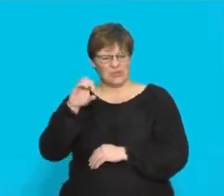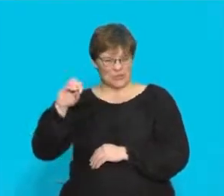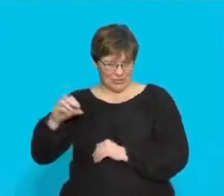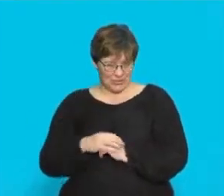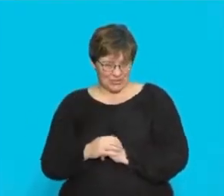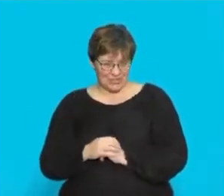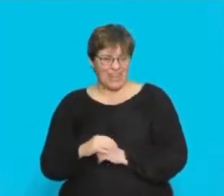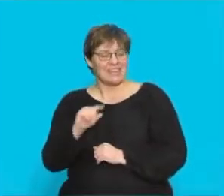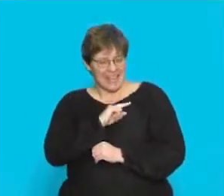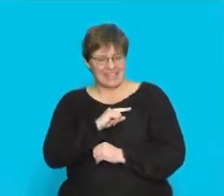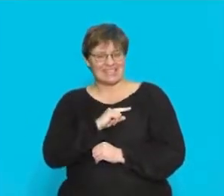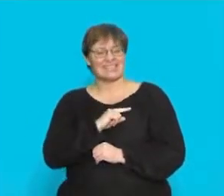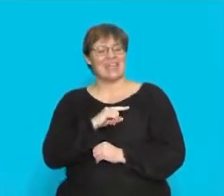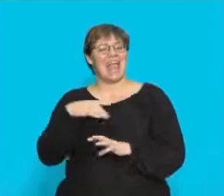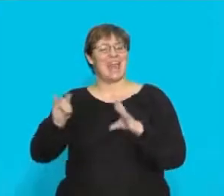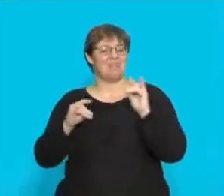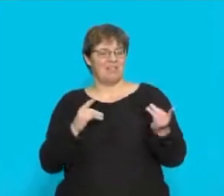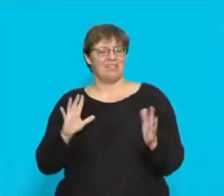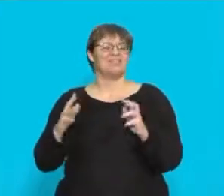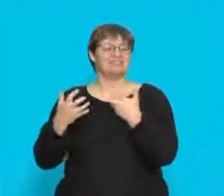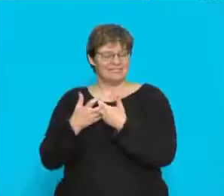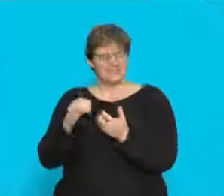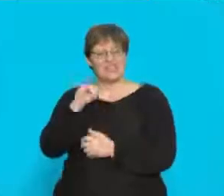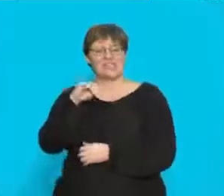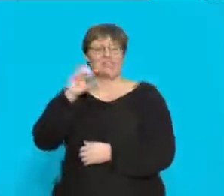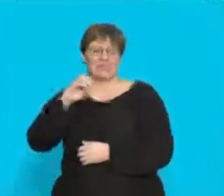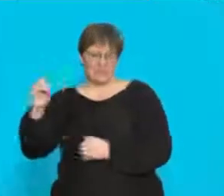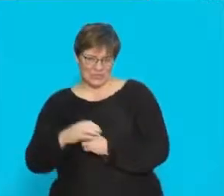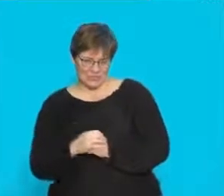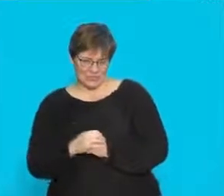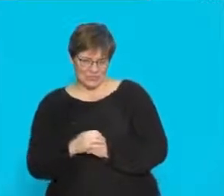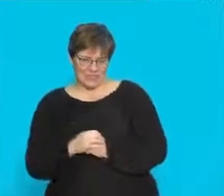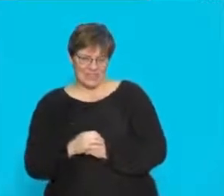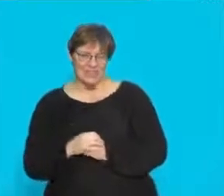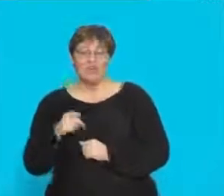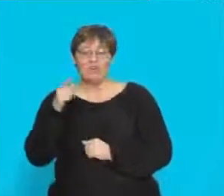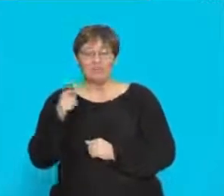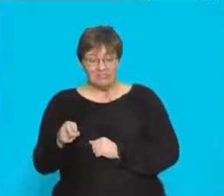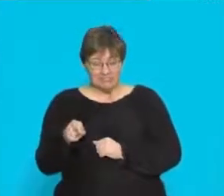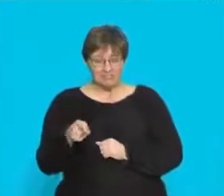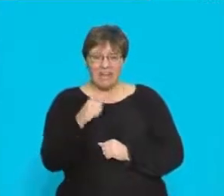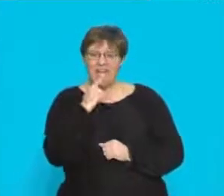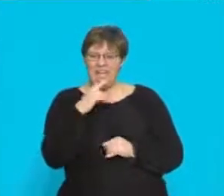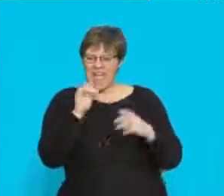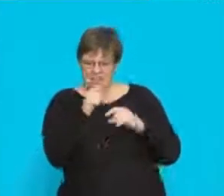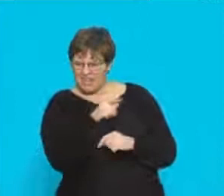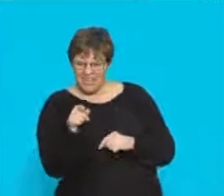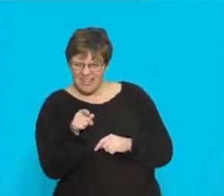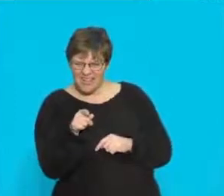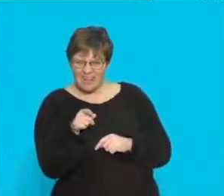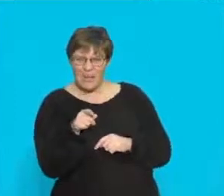And that's what animals are. Animals belong in a zoo. And if we have a look at these creatures, you can see they